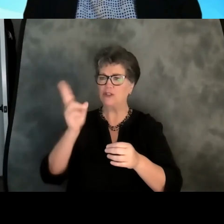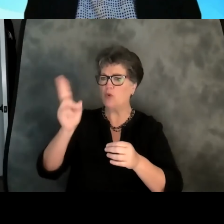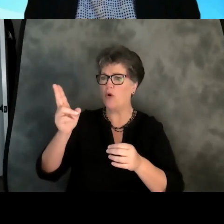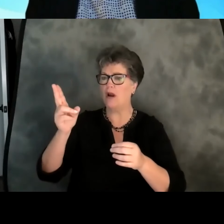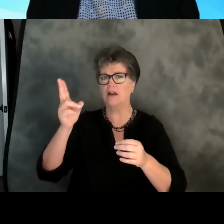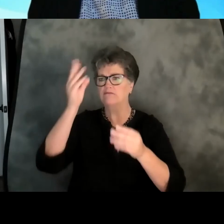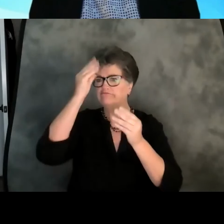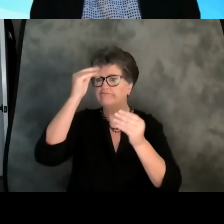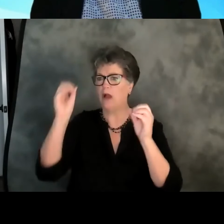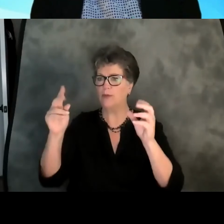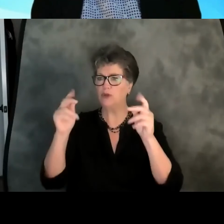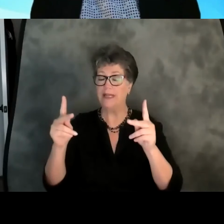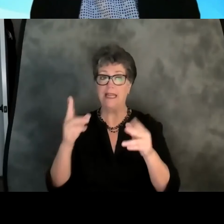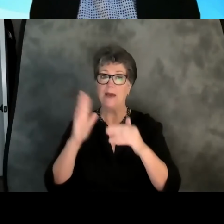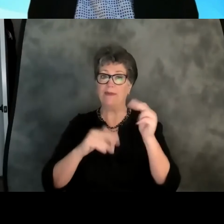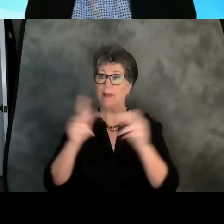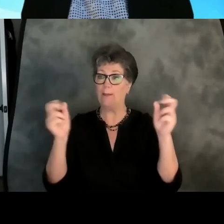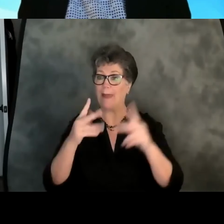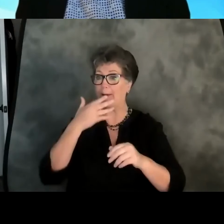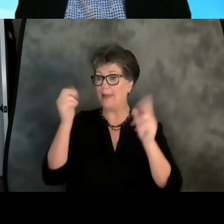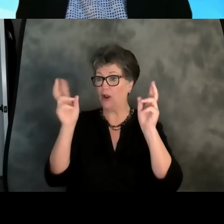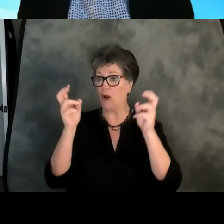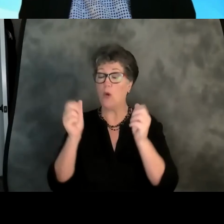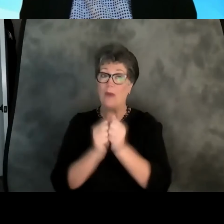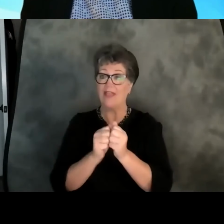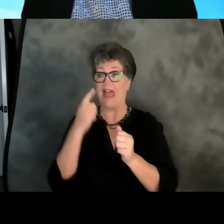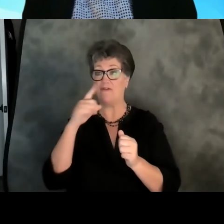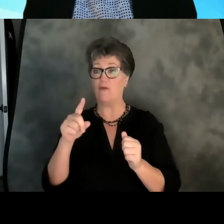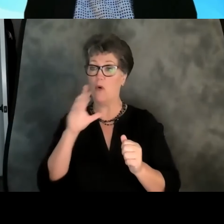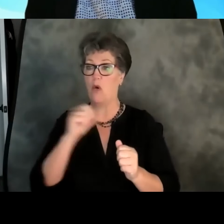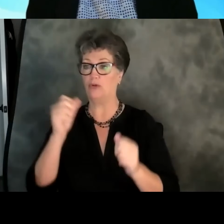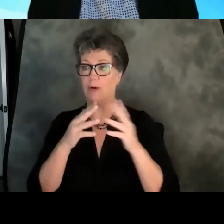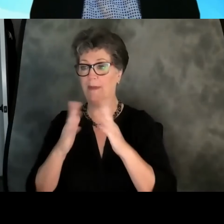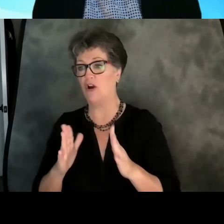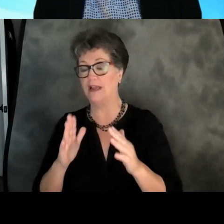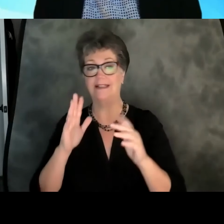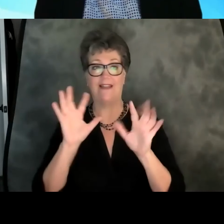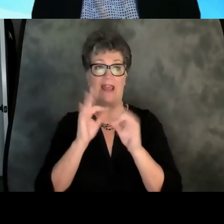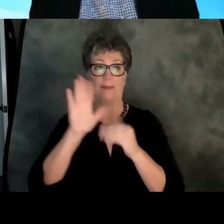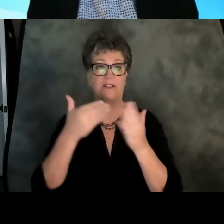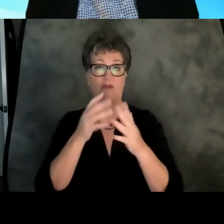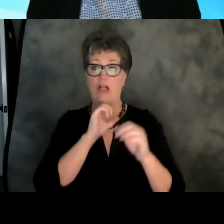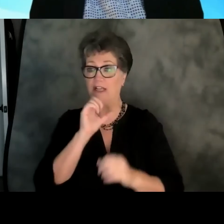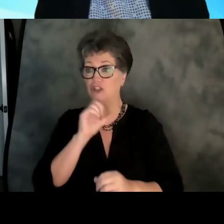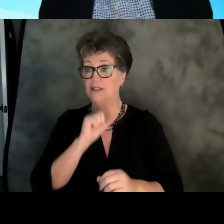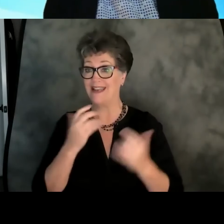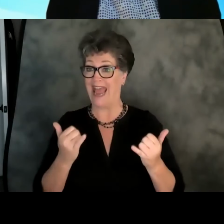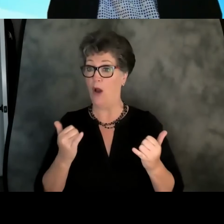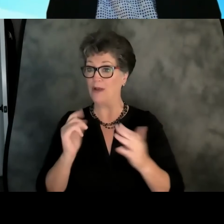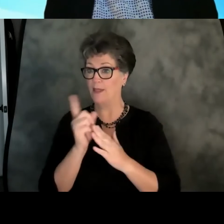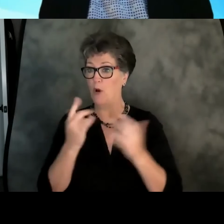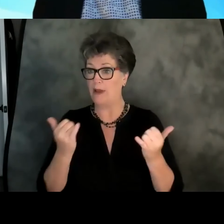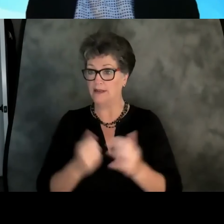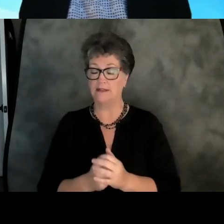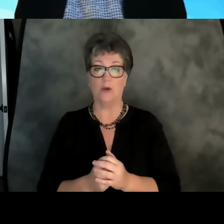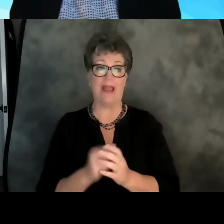about, but to build back better with and for older and disabled adults and families of all ages. Now is our moment. We've got the